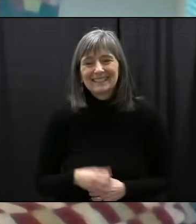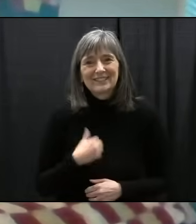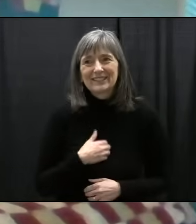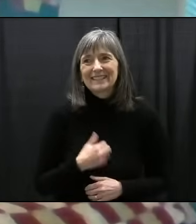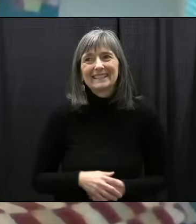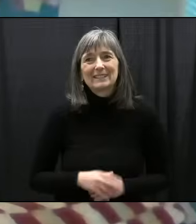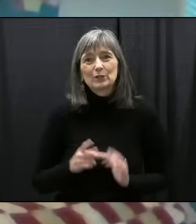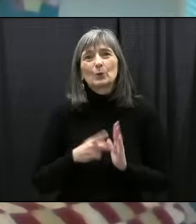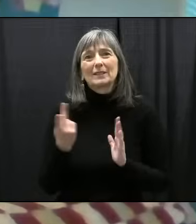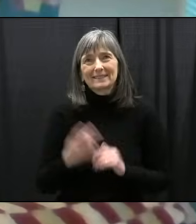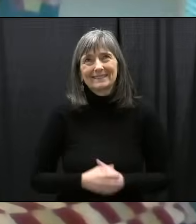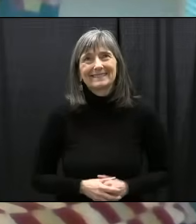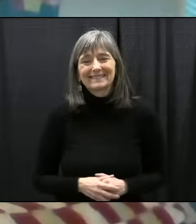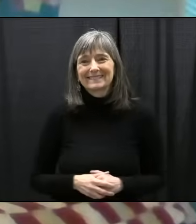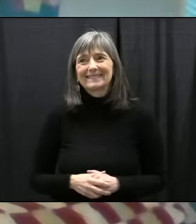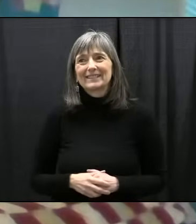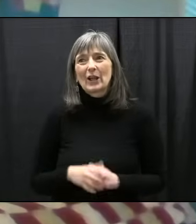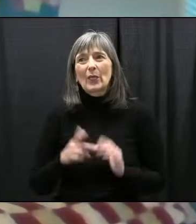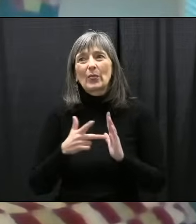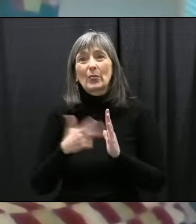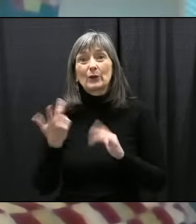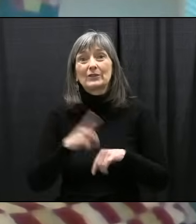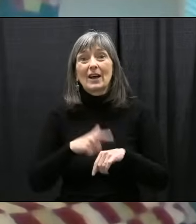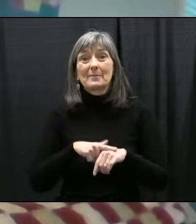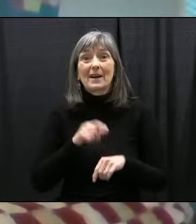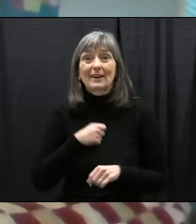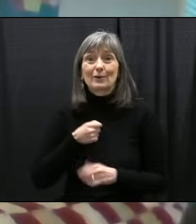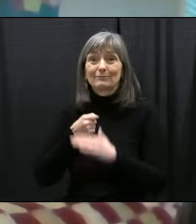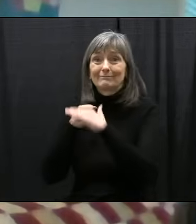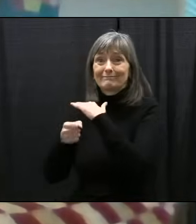Sorry, that's twice. Third time out, right?